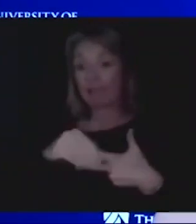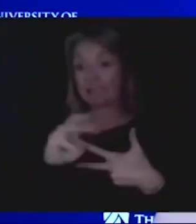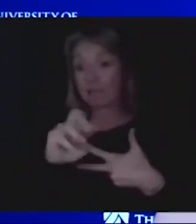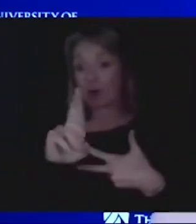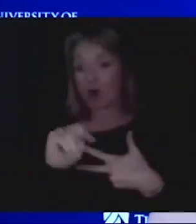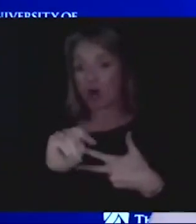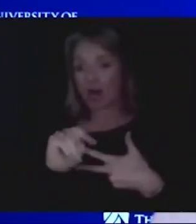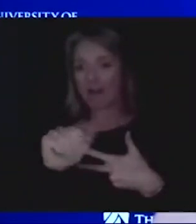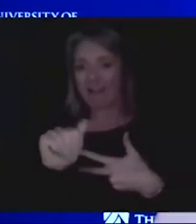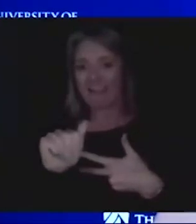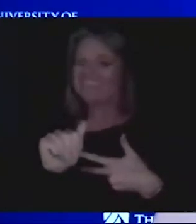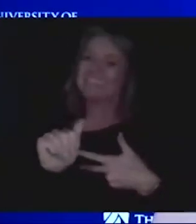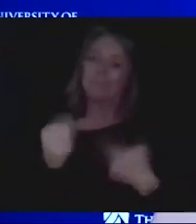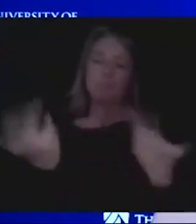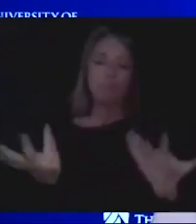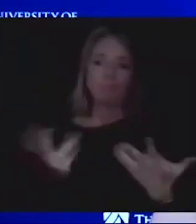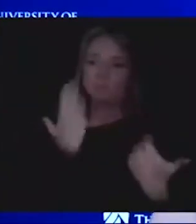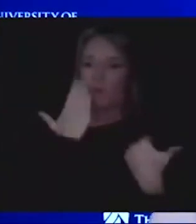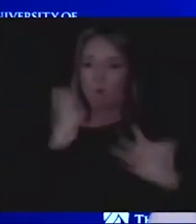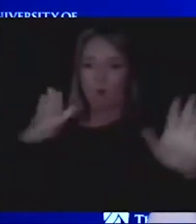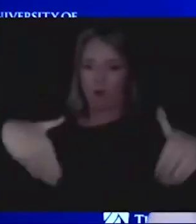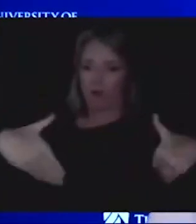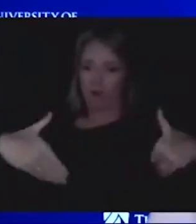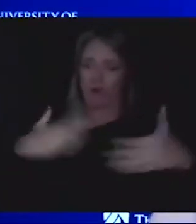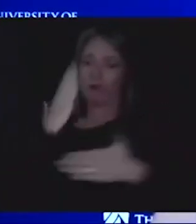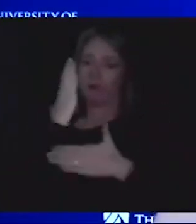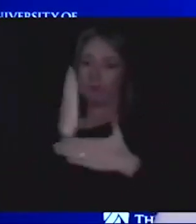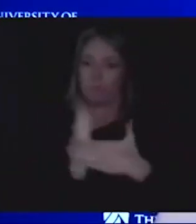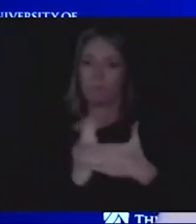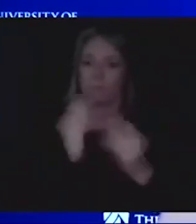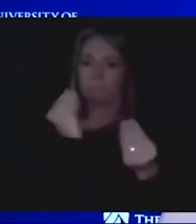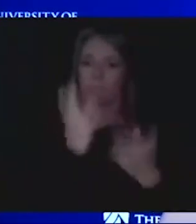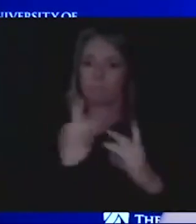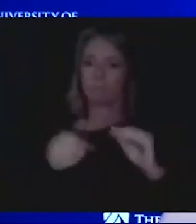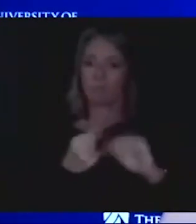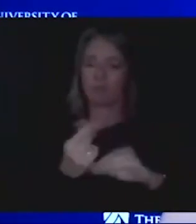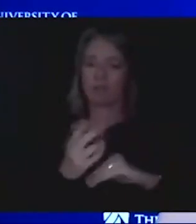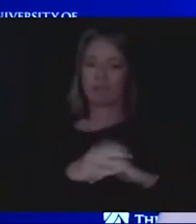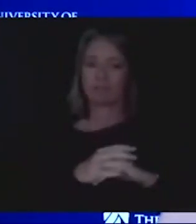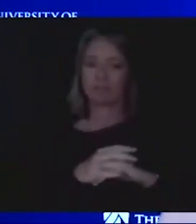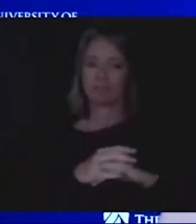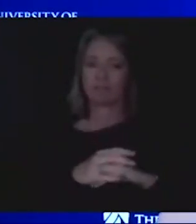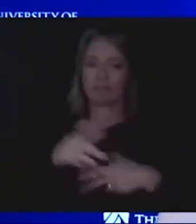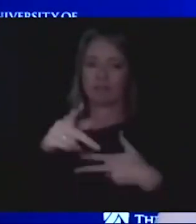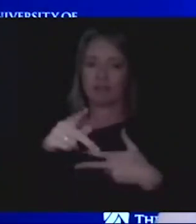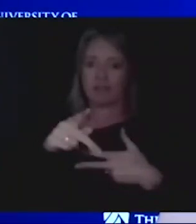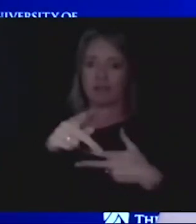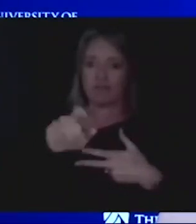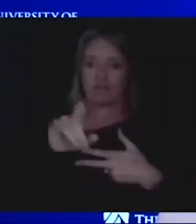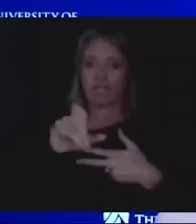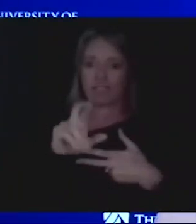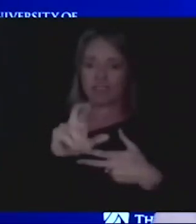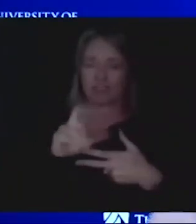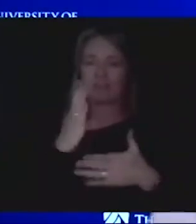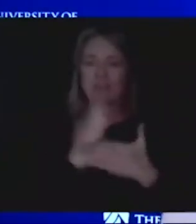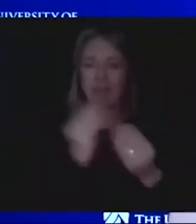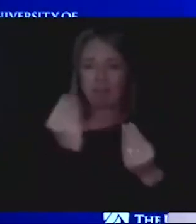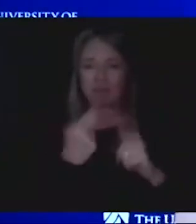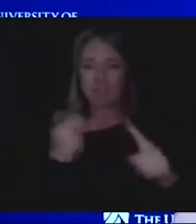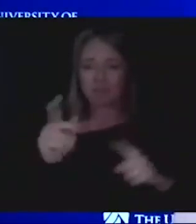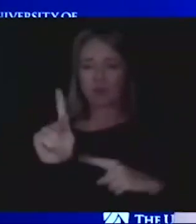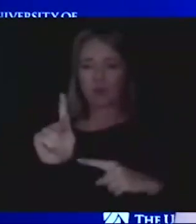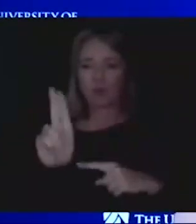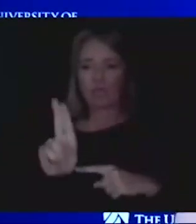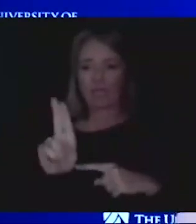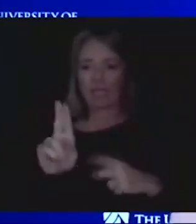like that. We do have some information about AstraZeneca and Pfizer from the UK, but again, we don't use AstraZeneca here. So I think there